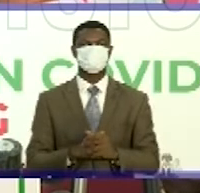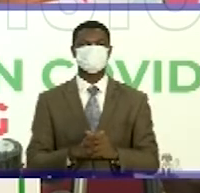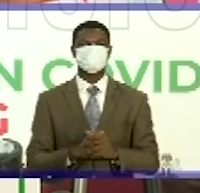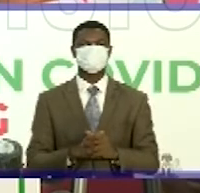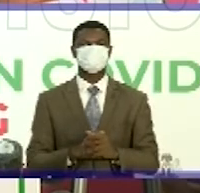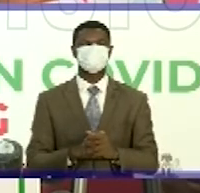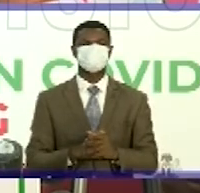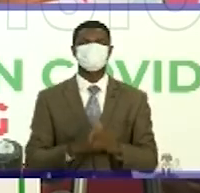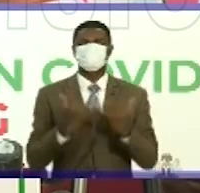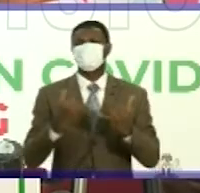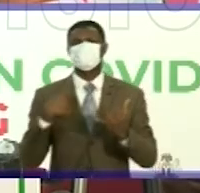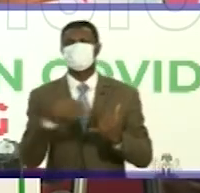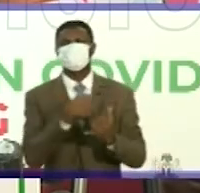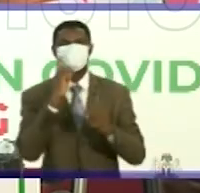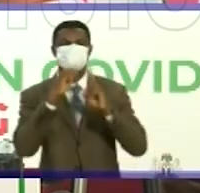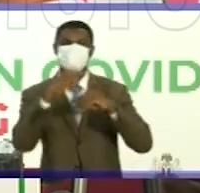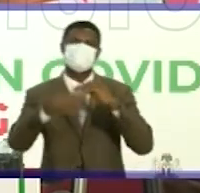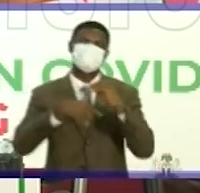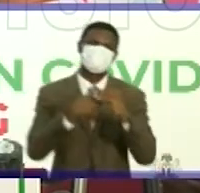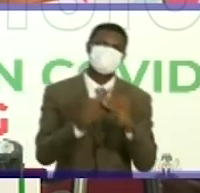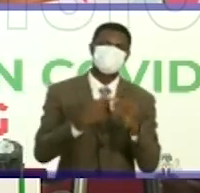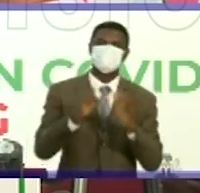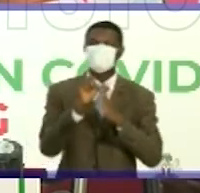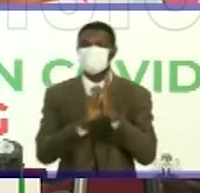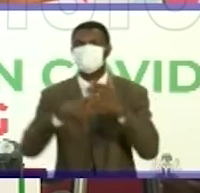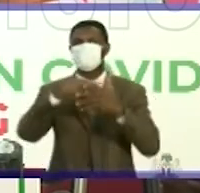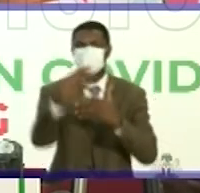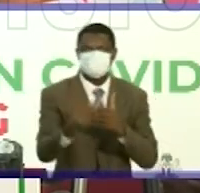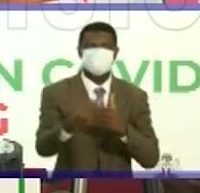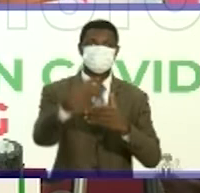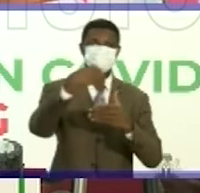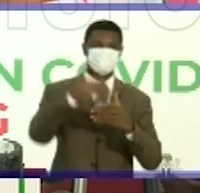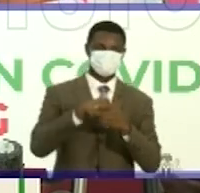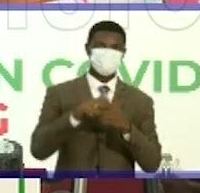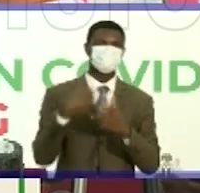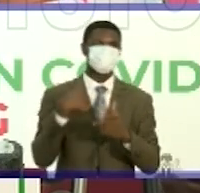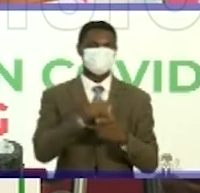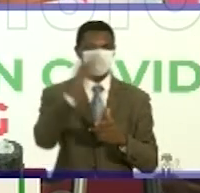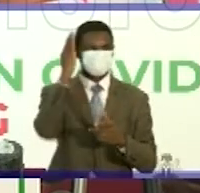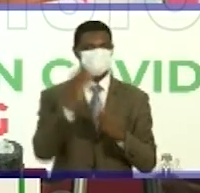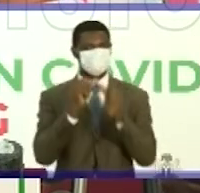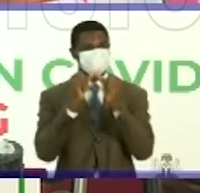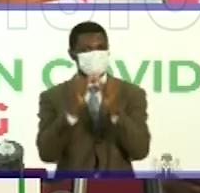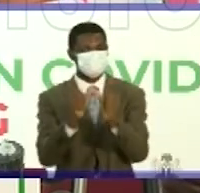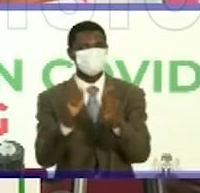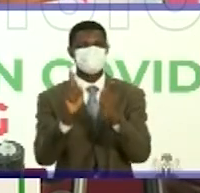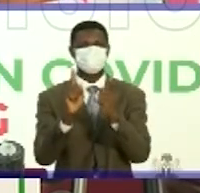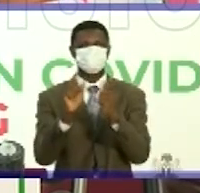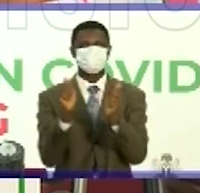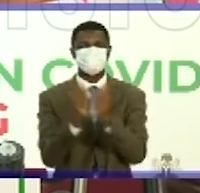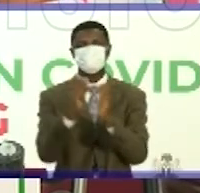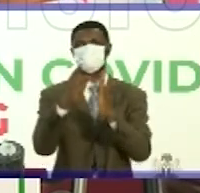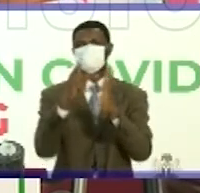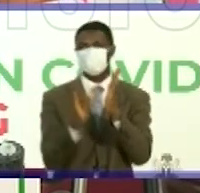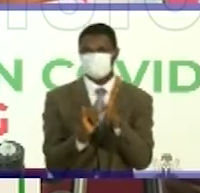With regards to intrastate travel, we will continue with the policy of reduced occupancy